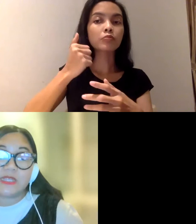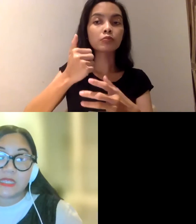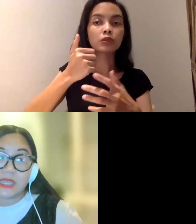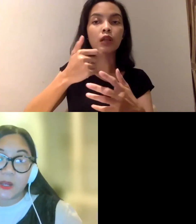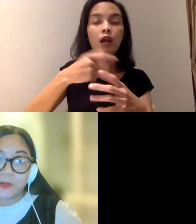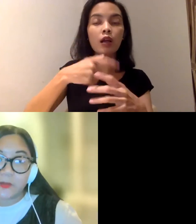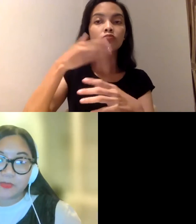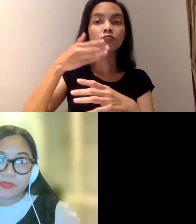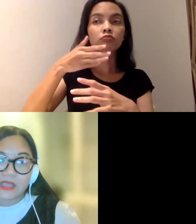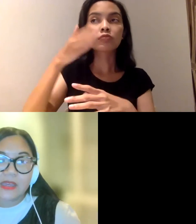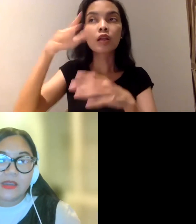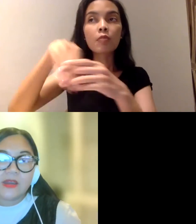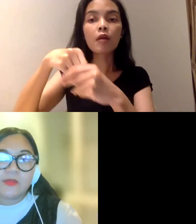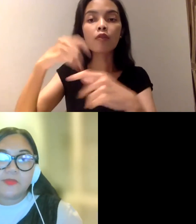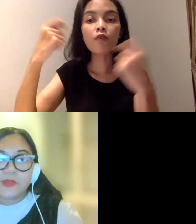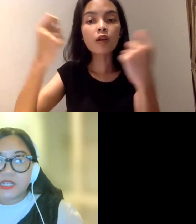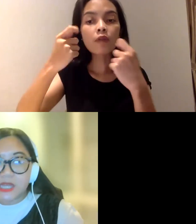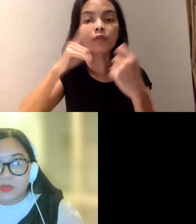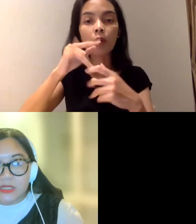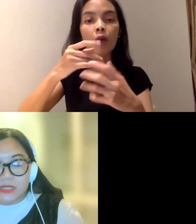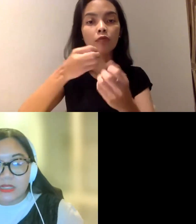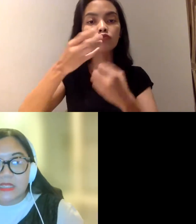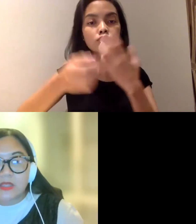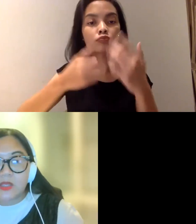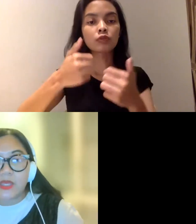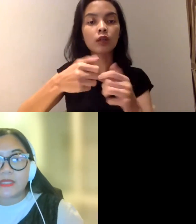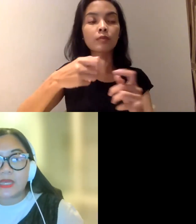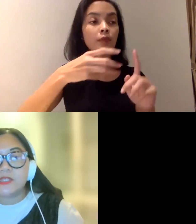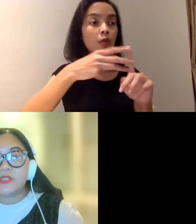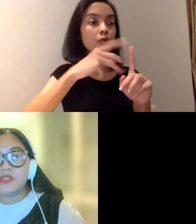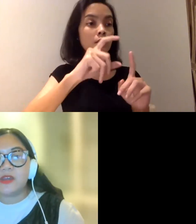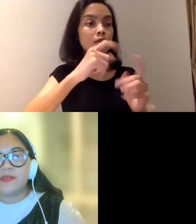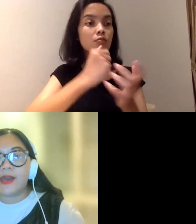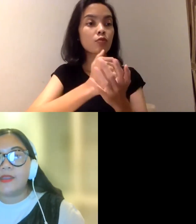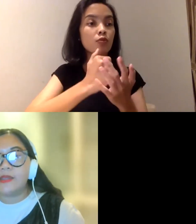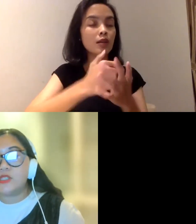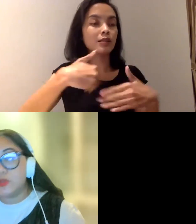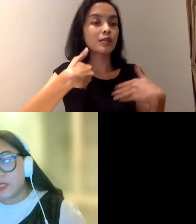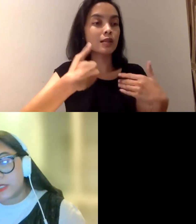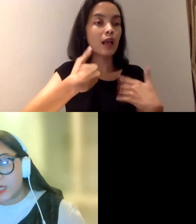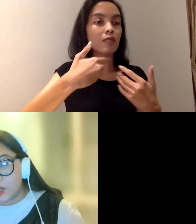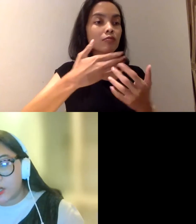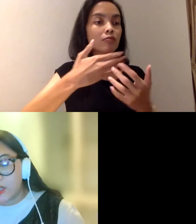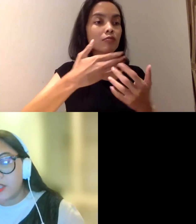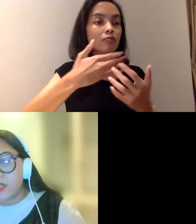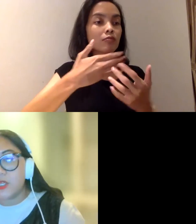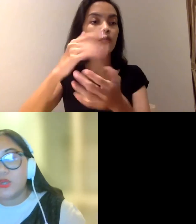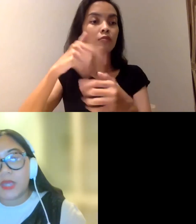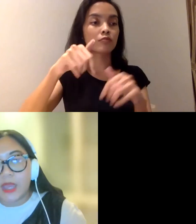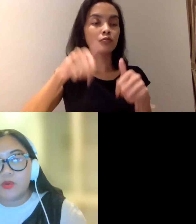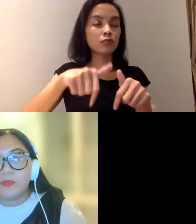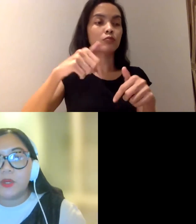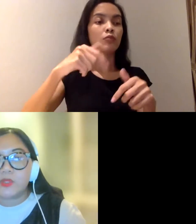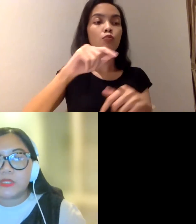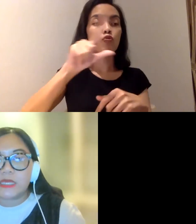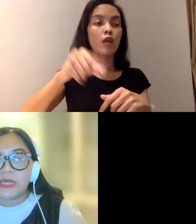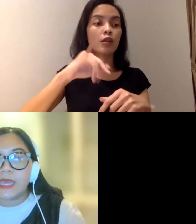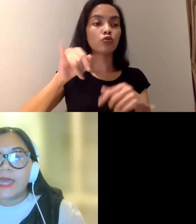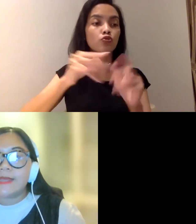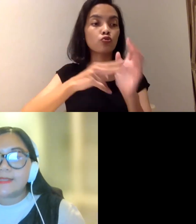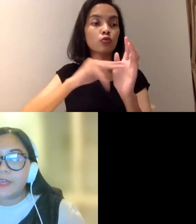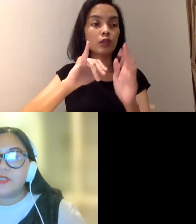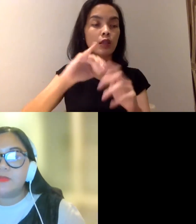festival this year. British Council is also excited to share that in June this year, the UK will be